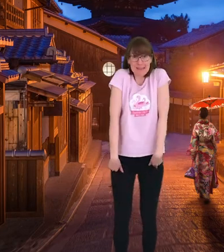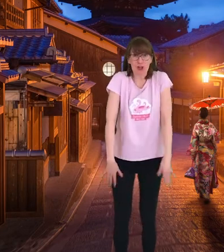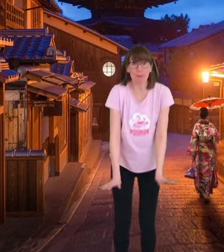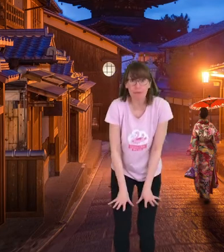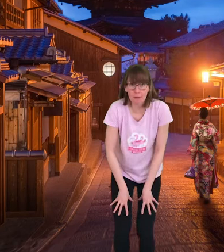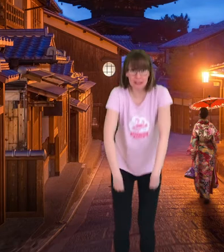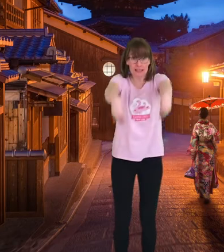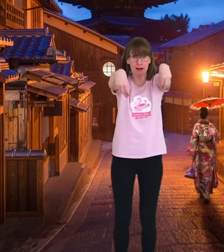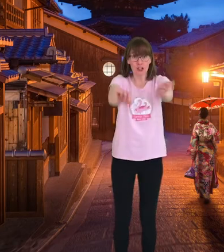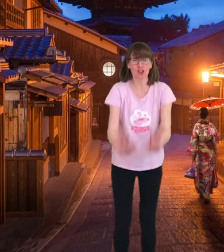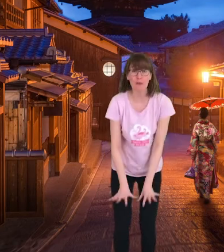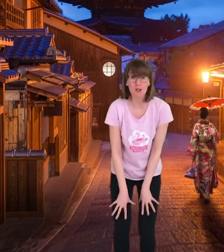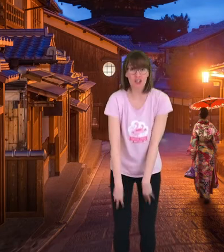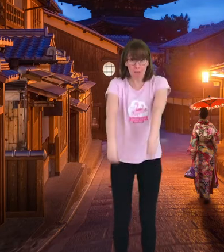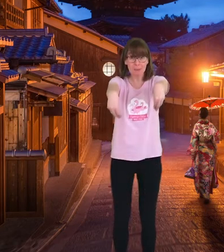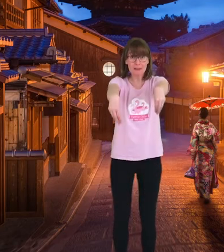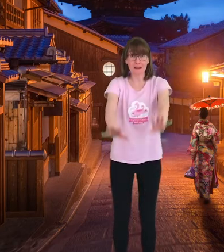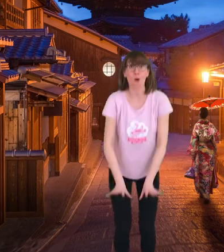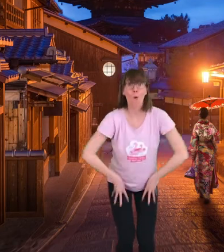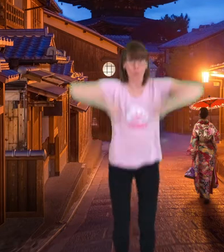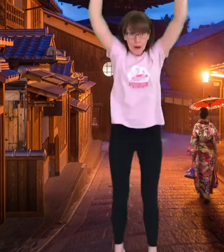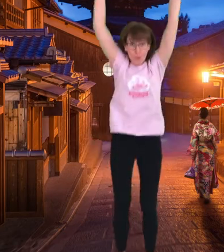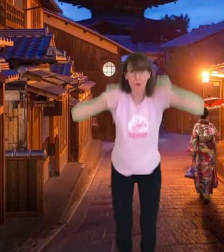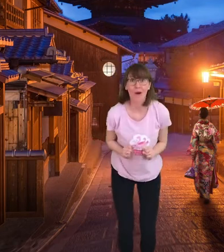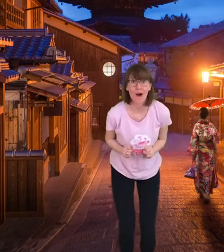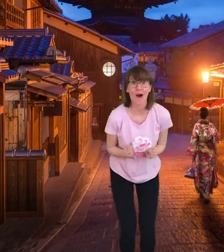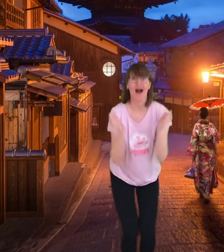That's it, keep jumping everybody. Show me your jumps.